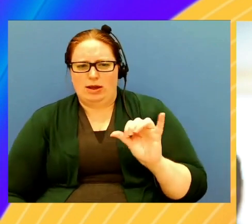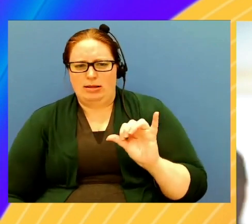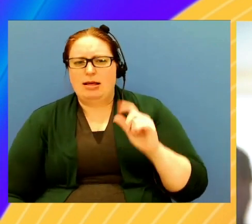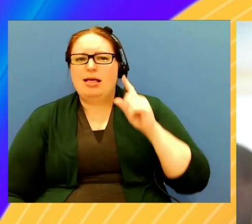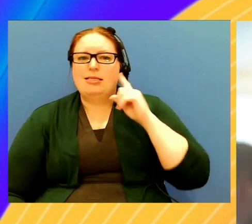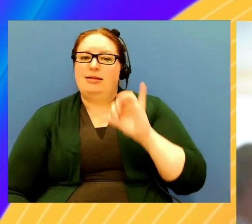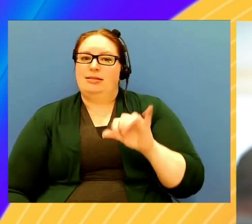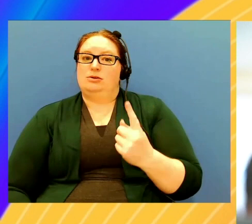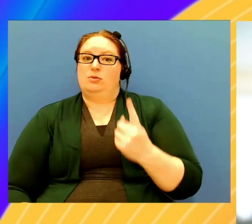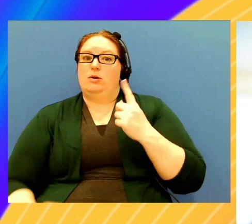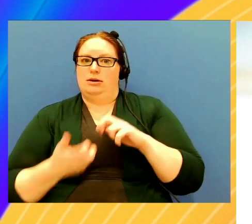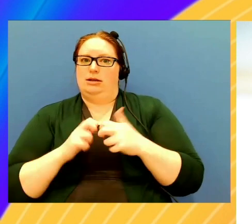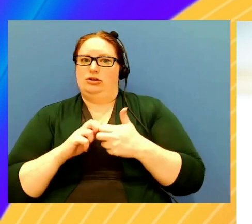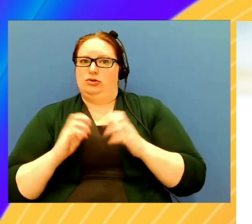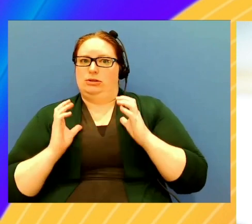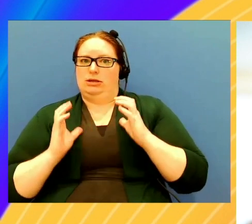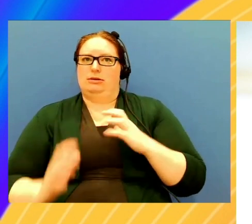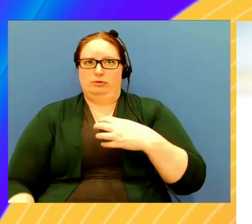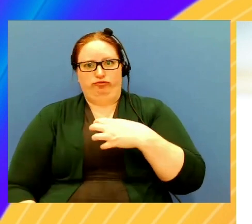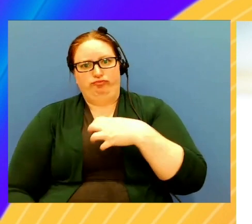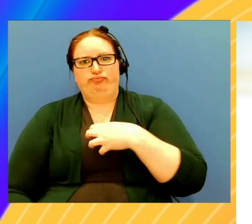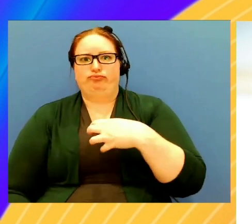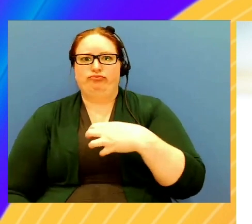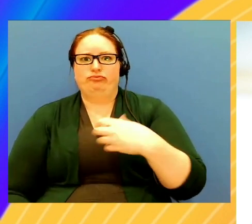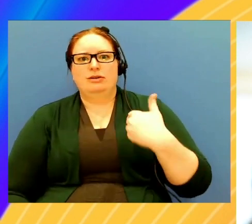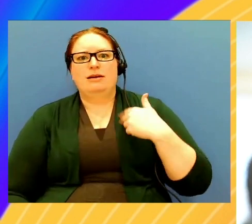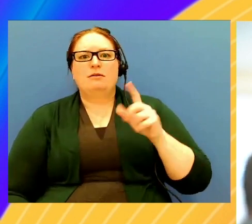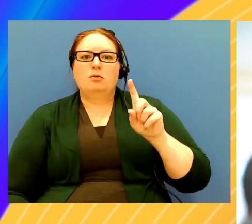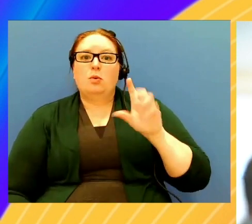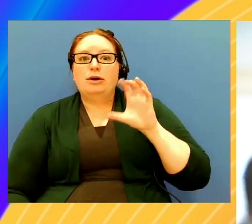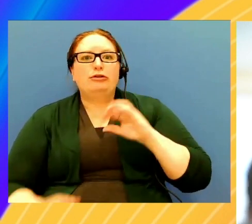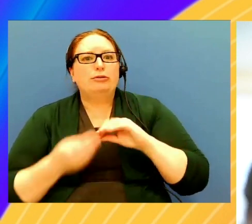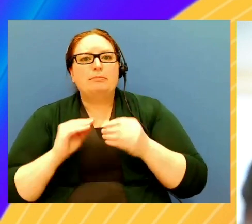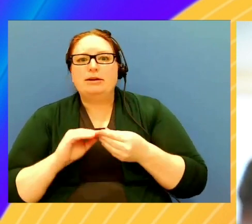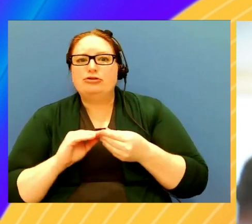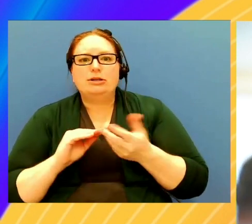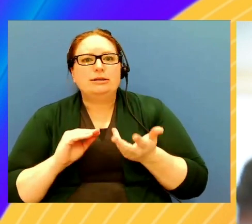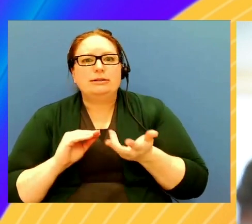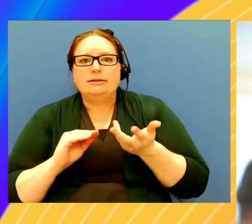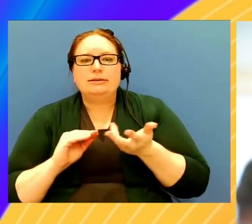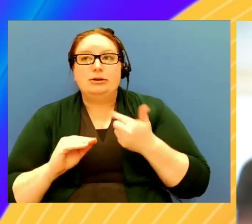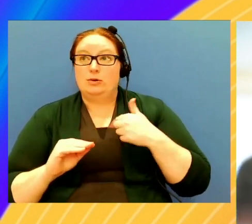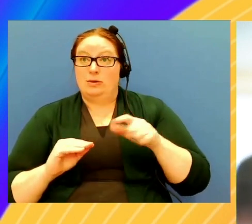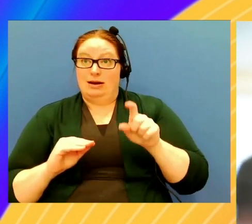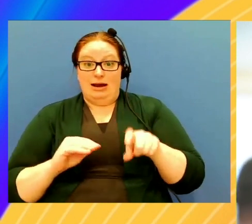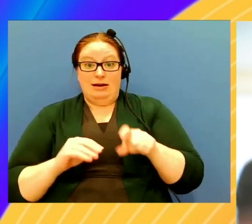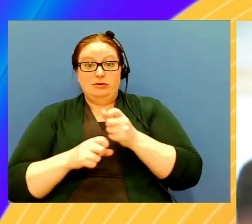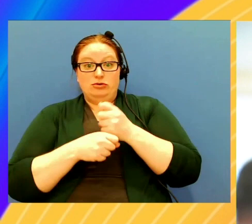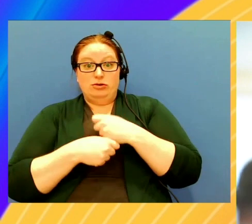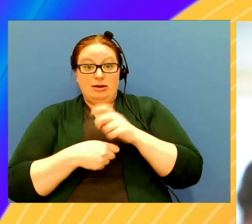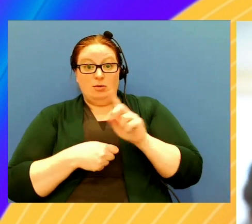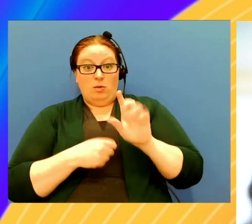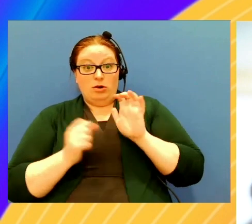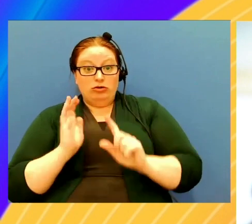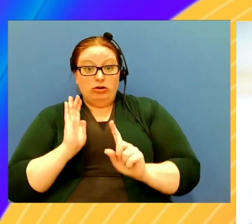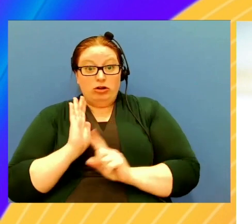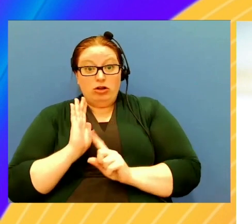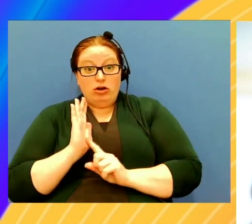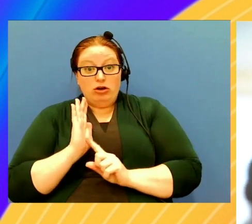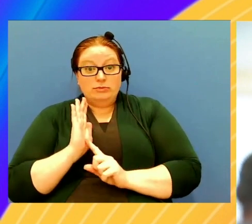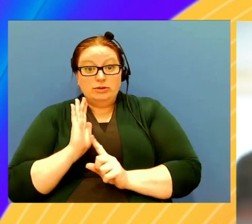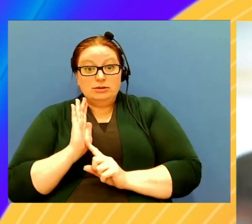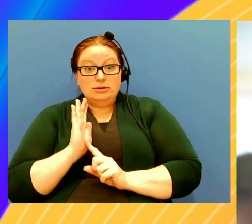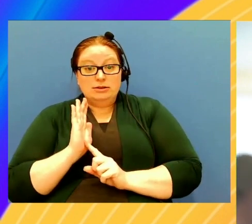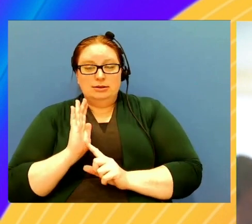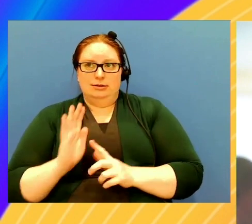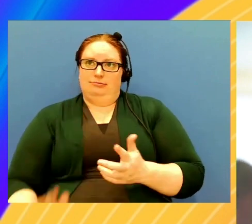that customers complain, saying, I have like 100 metrics, and I have like, do I have to create 100 alarms, which is going